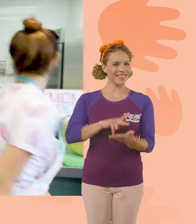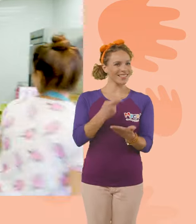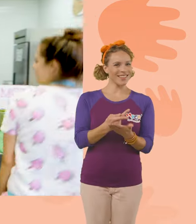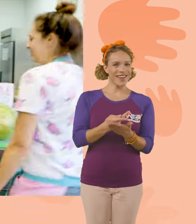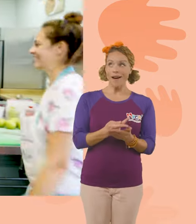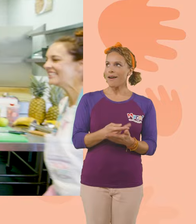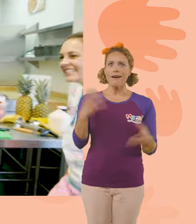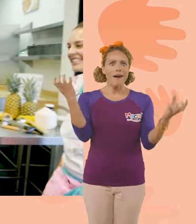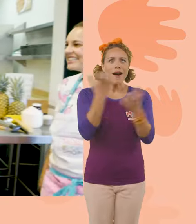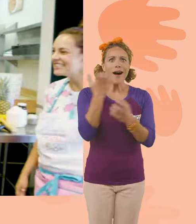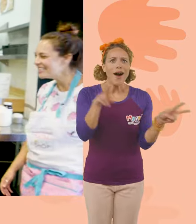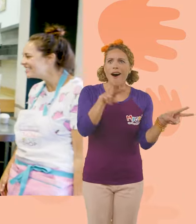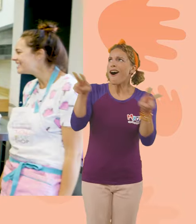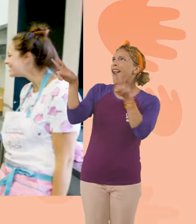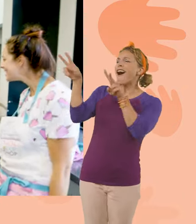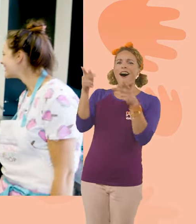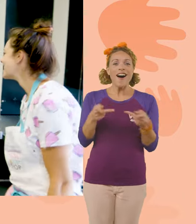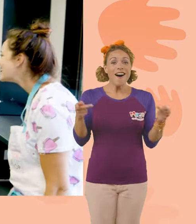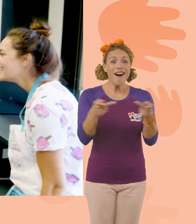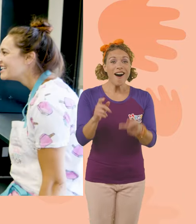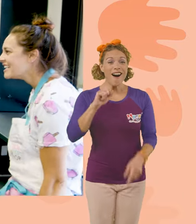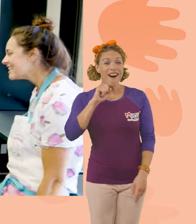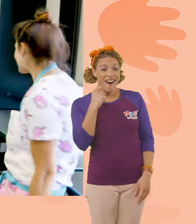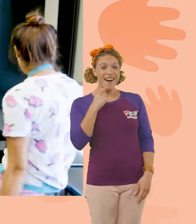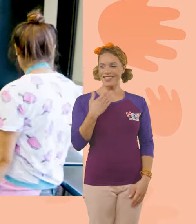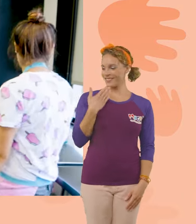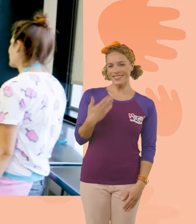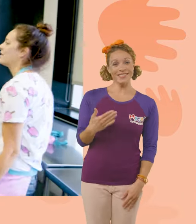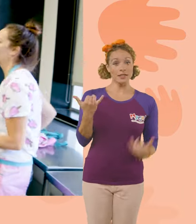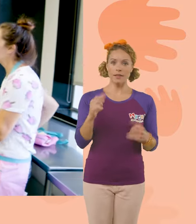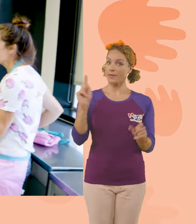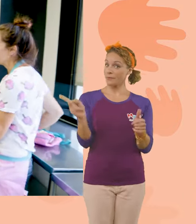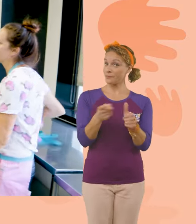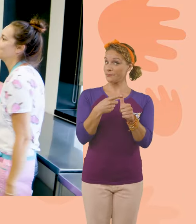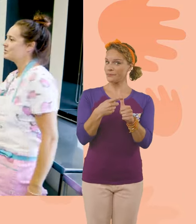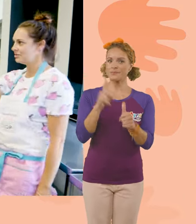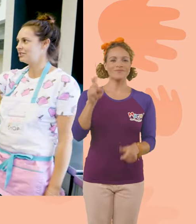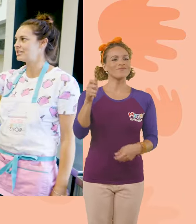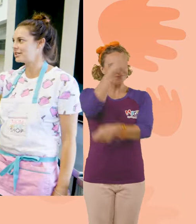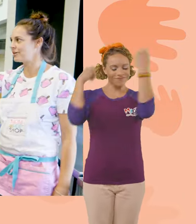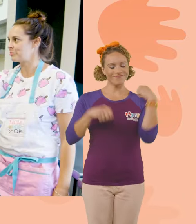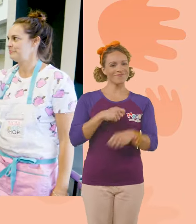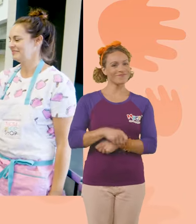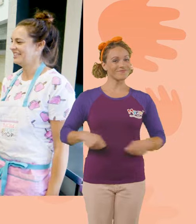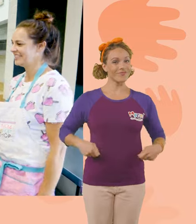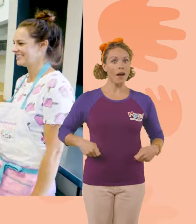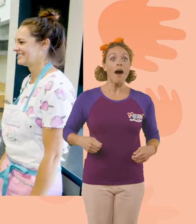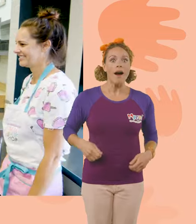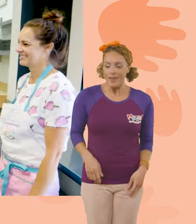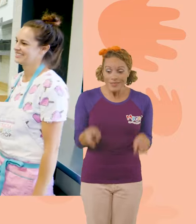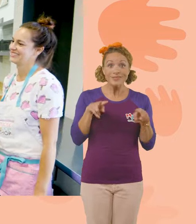Welcome to my kitchen. Wow, look at this place. It's so cool. Thanks. Now, first thing, you need to gear up.